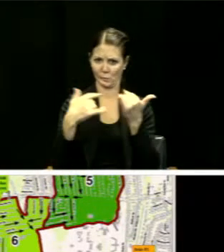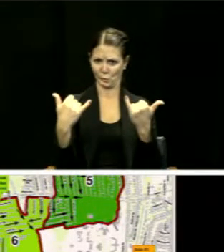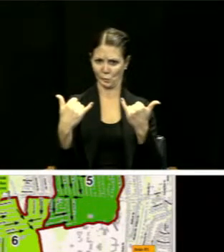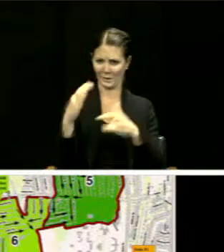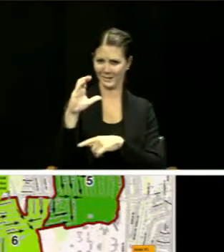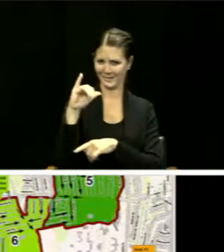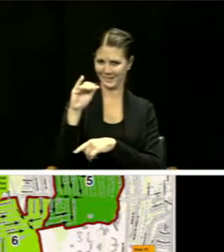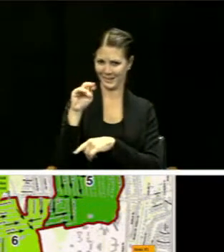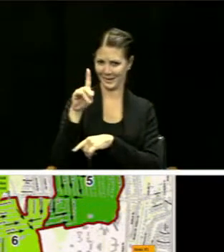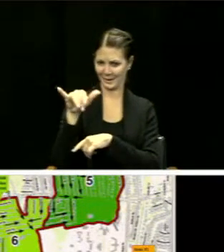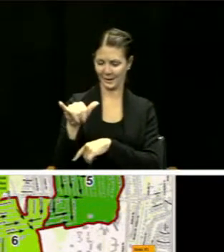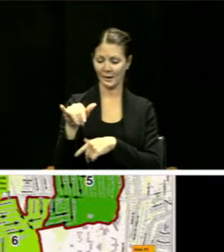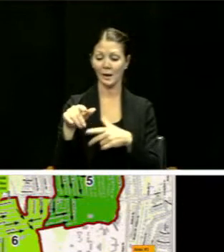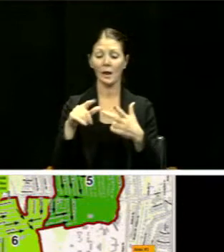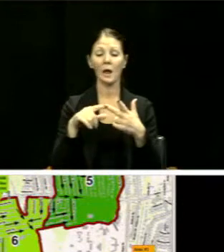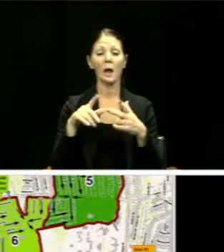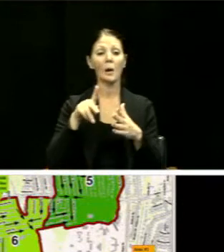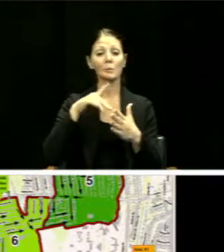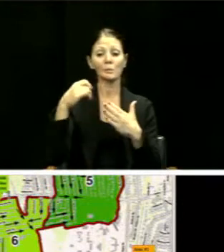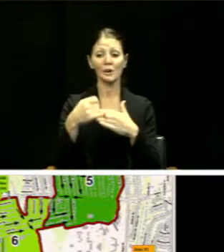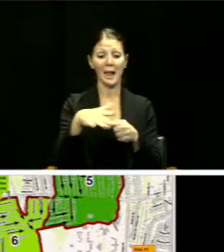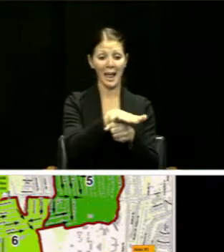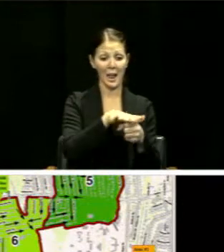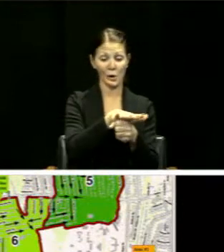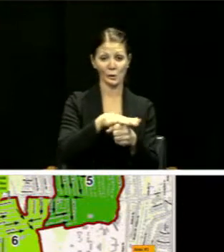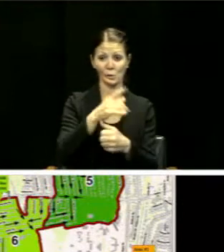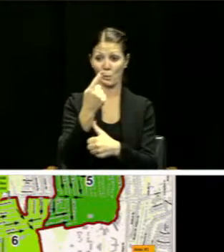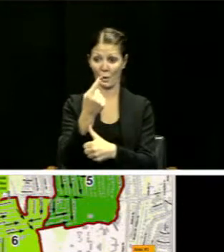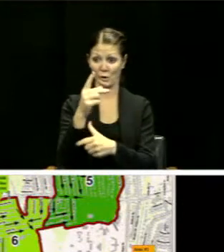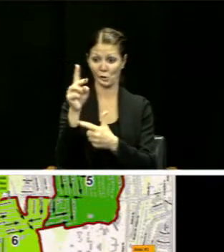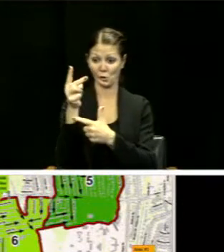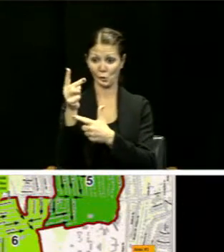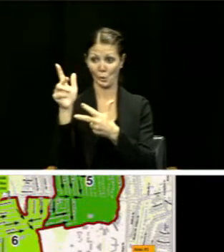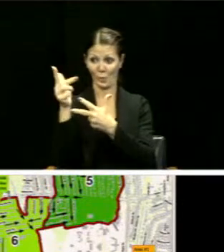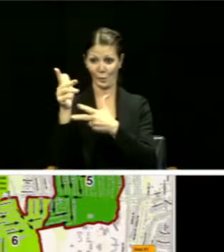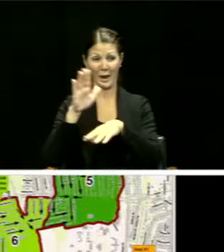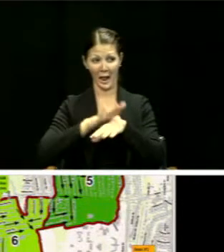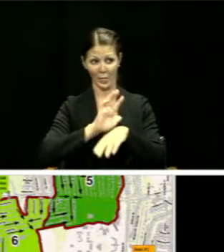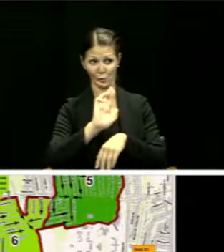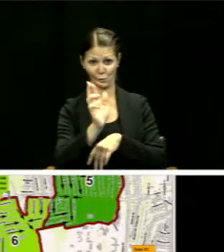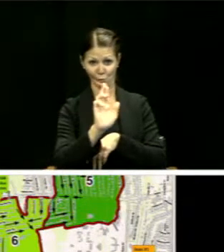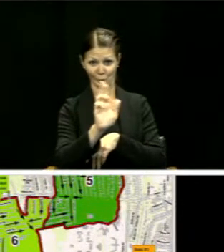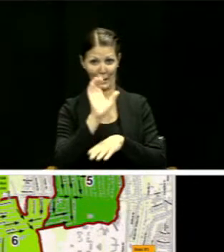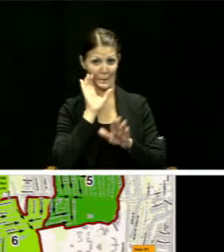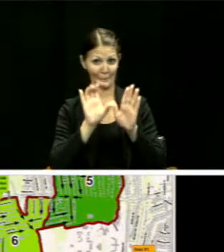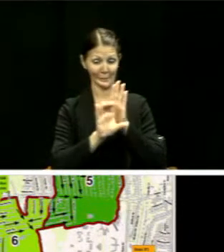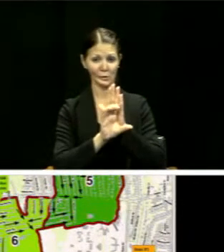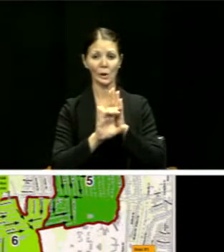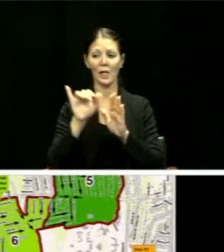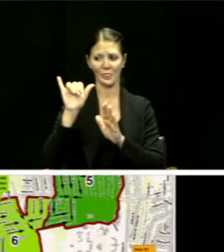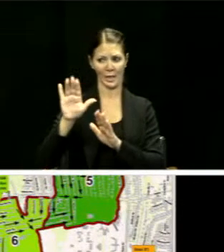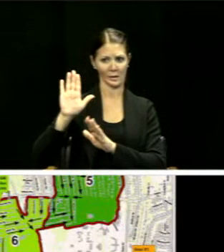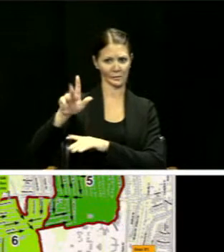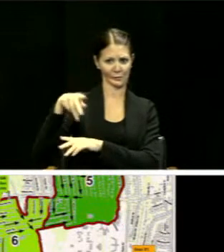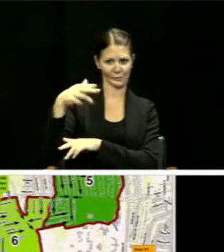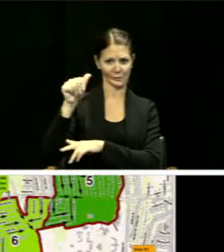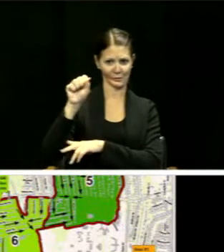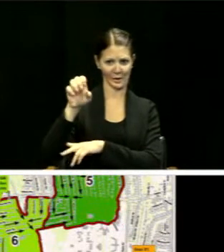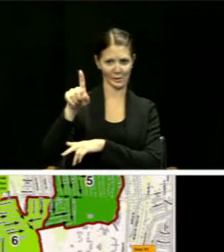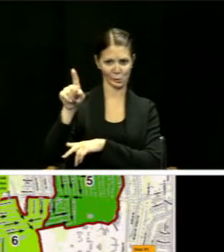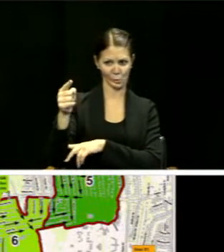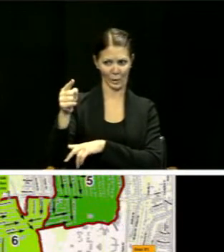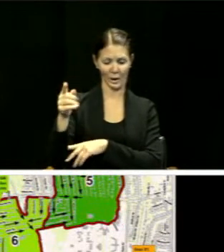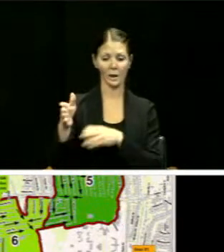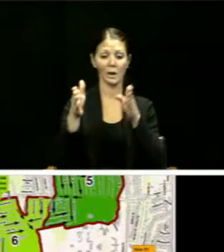the project areas, area 1, 2, and 3 on the right-hand side is what was in phase 1. Areas